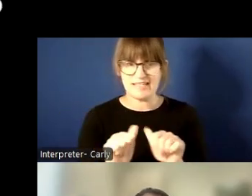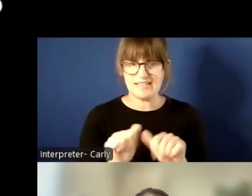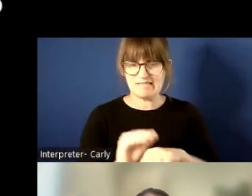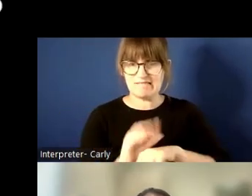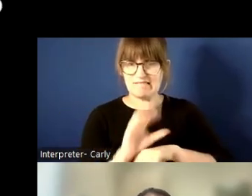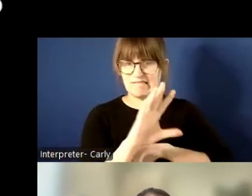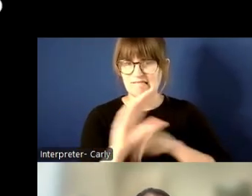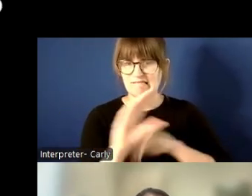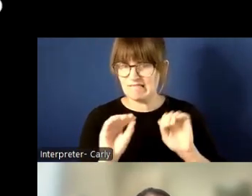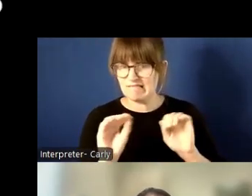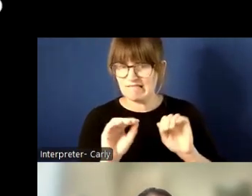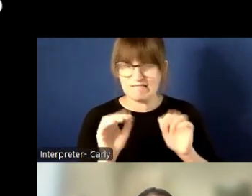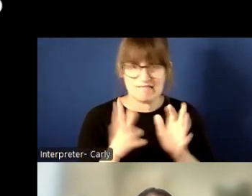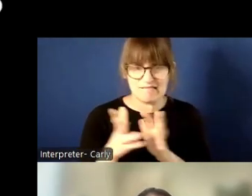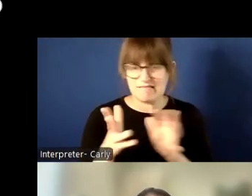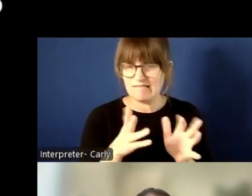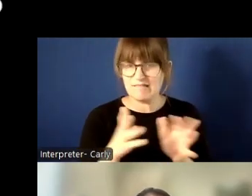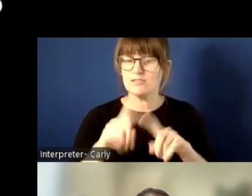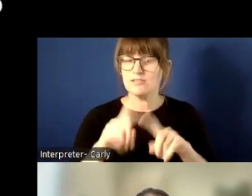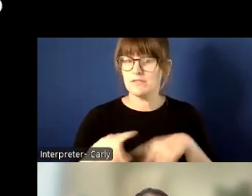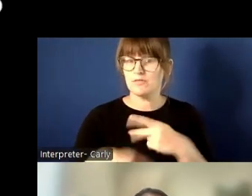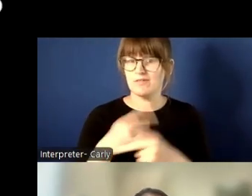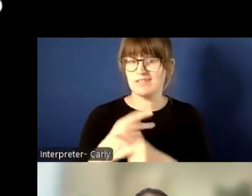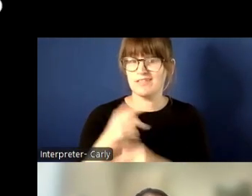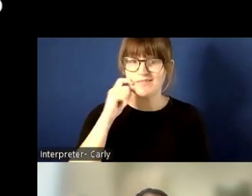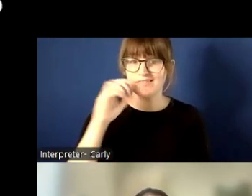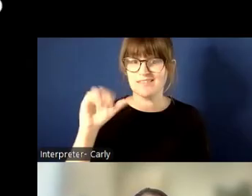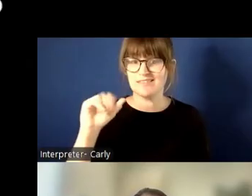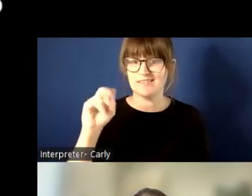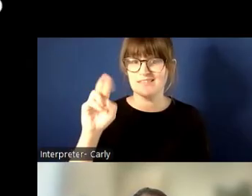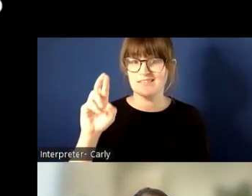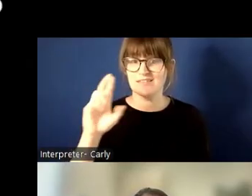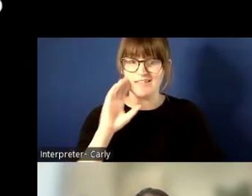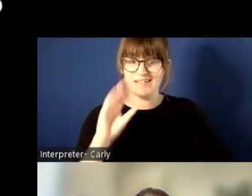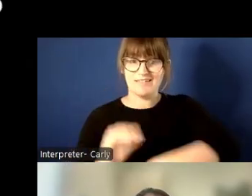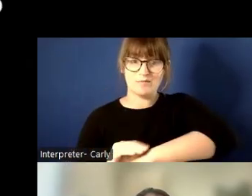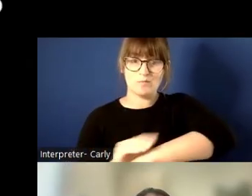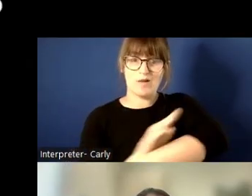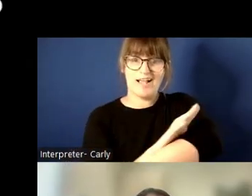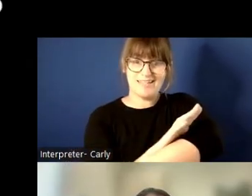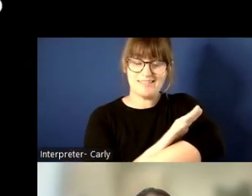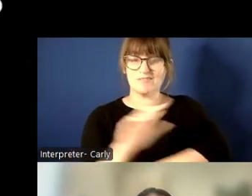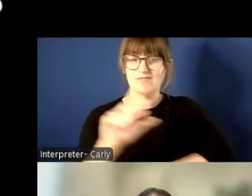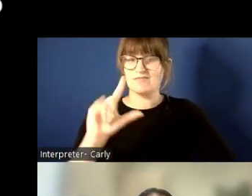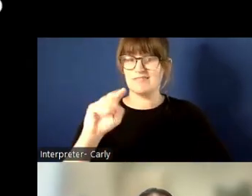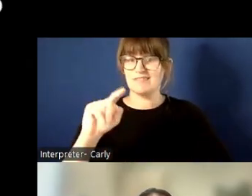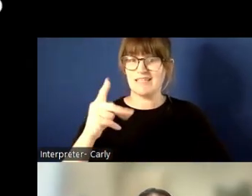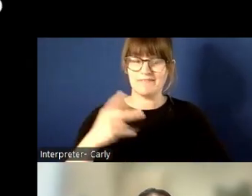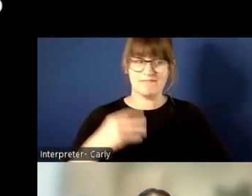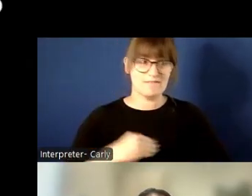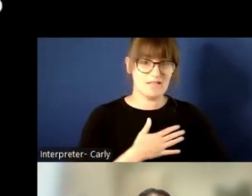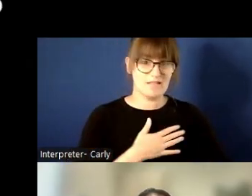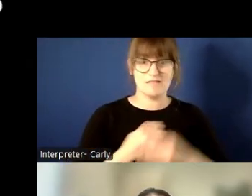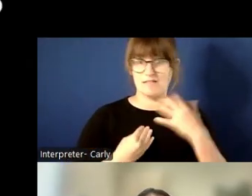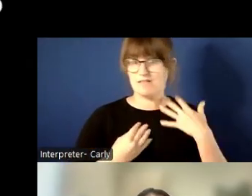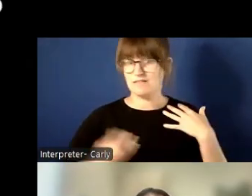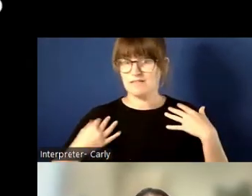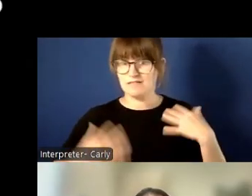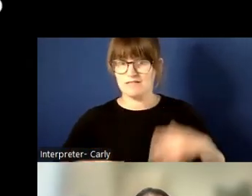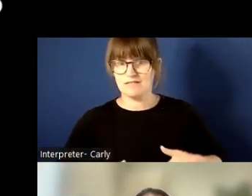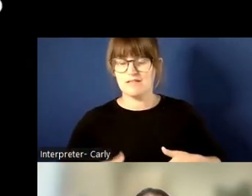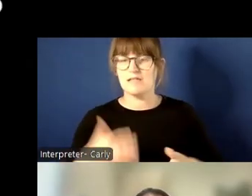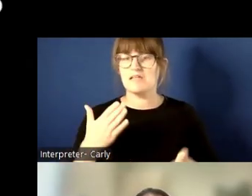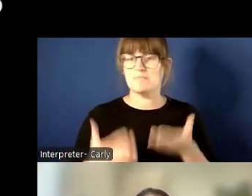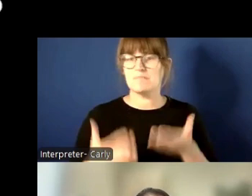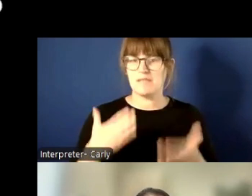node. Depending on the type of skin cancer and if there's any lymphatic spread or spread elsewhere in the body, patients may get systemic